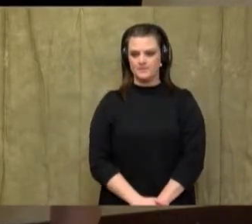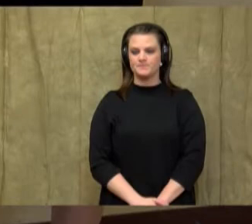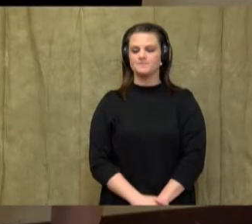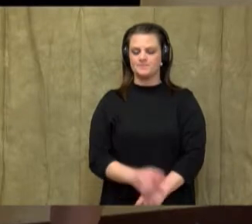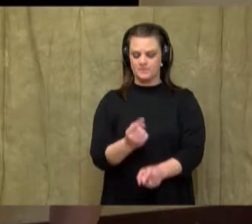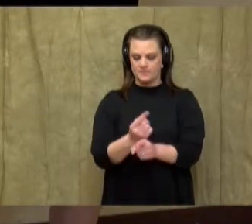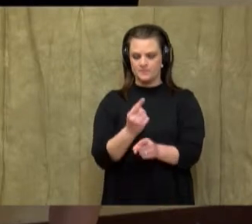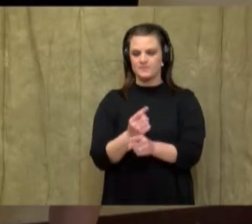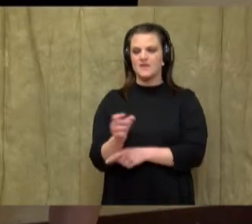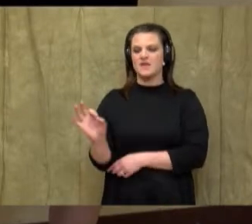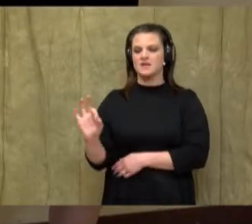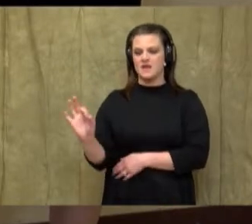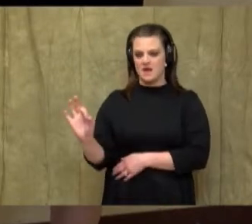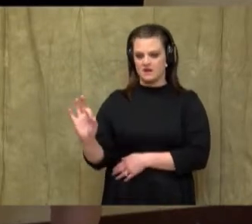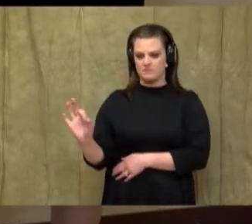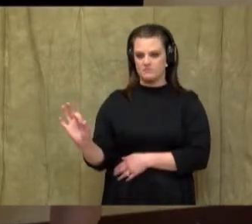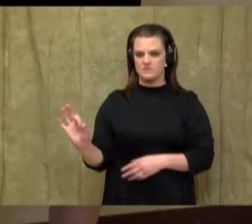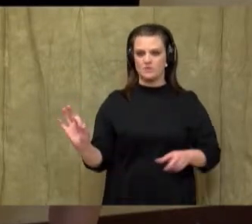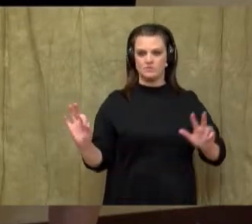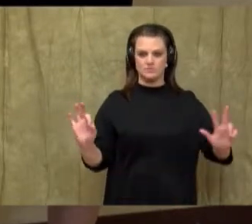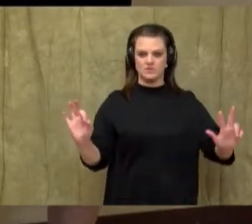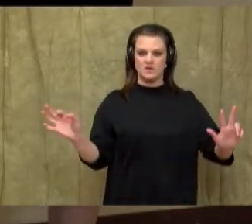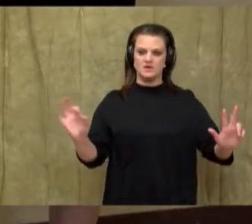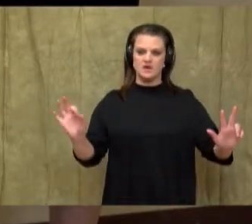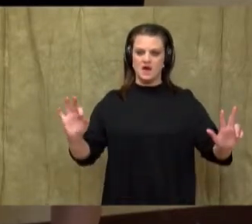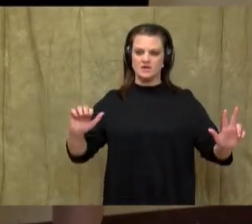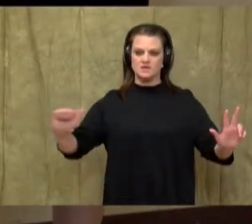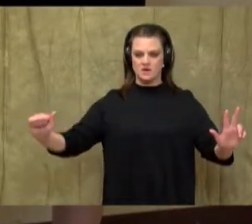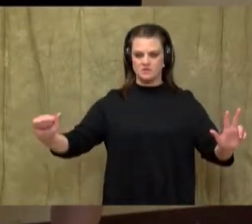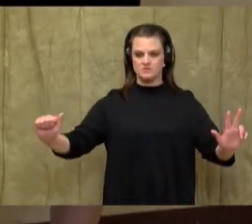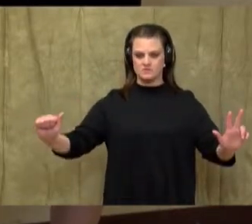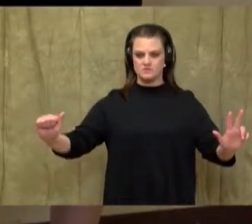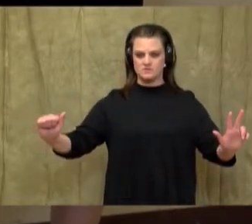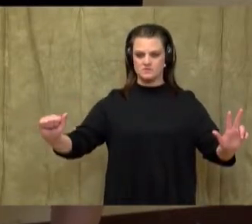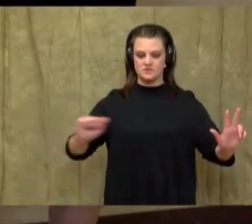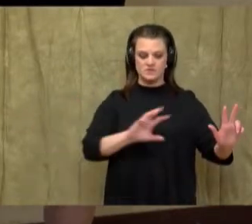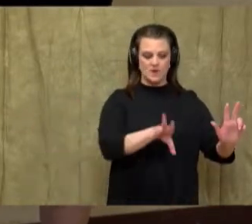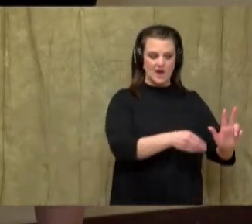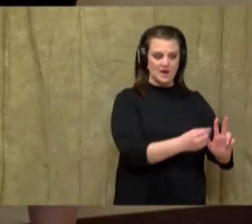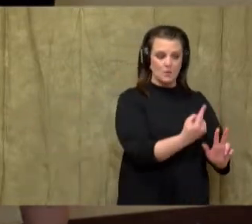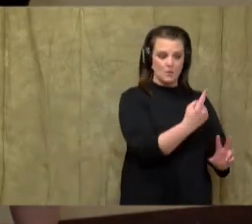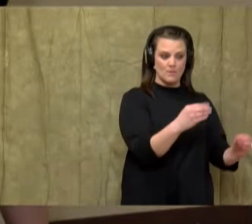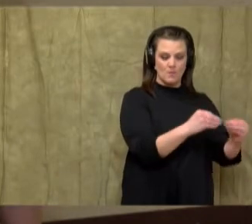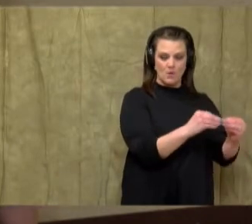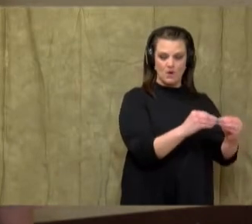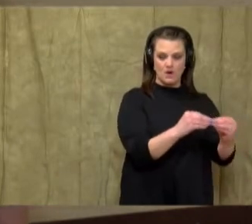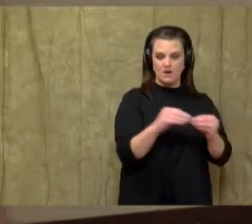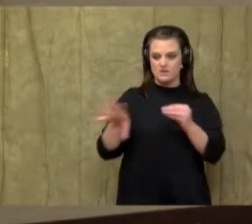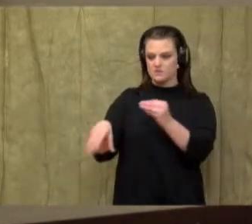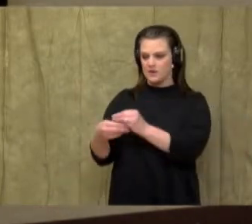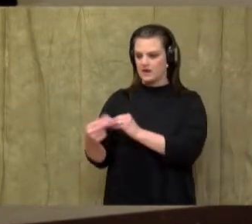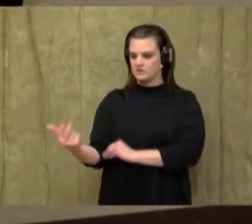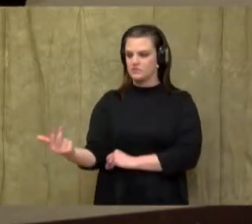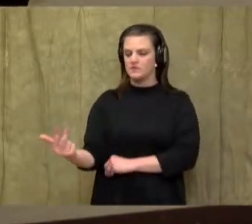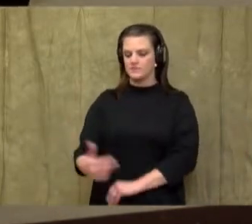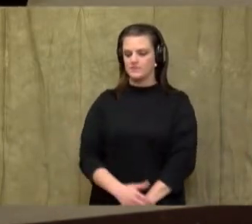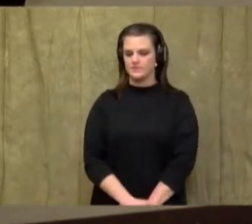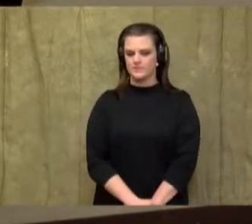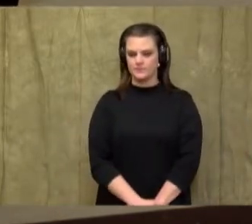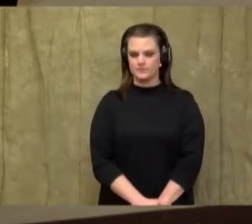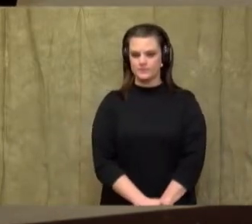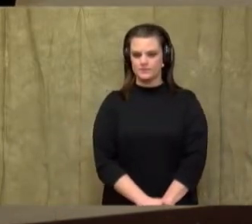That's right, it would be $9 because we're adding another cup of yogurt that costs $3. So it would